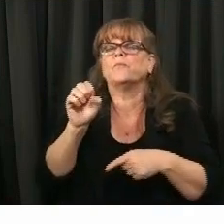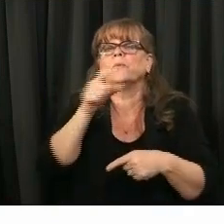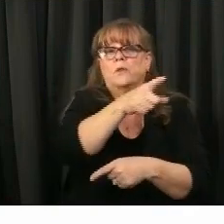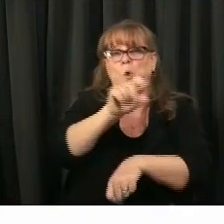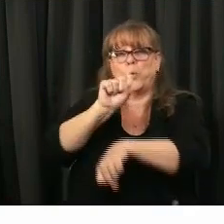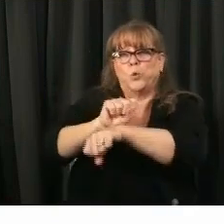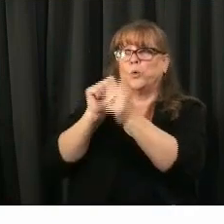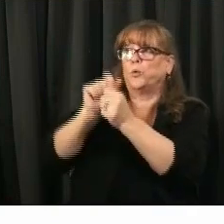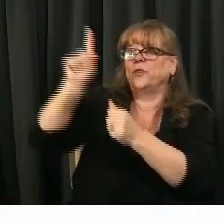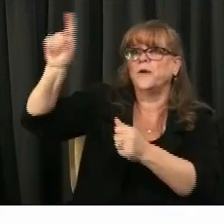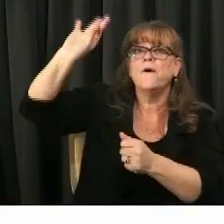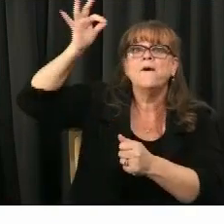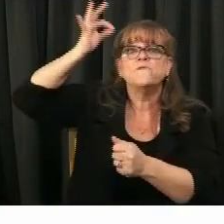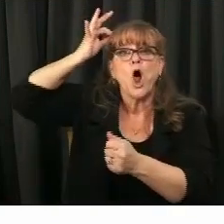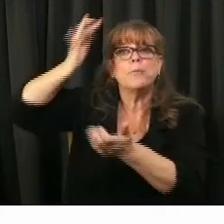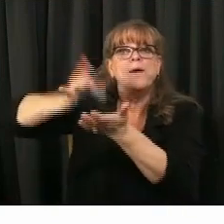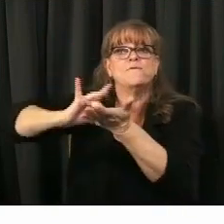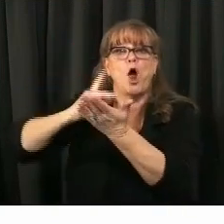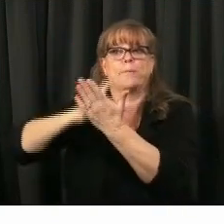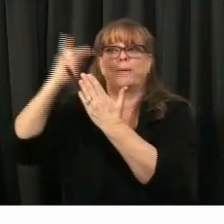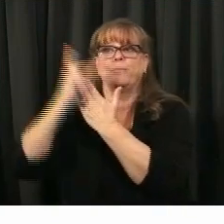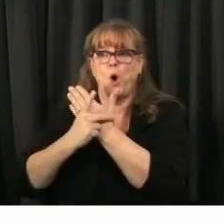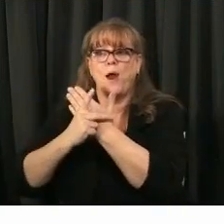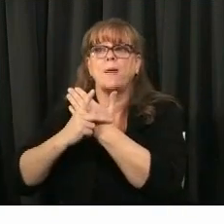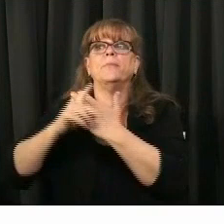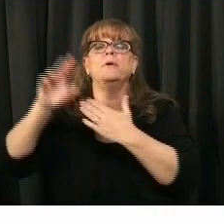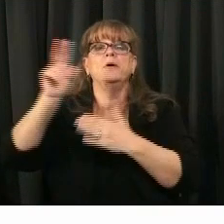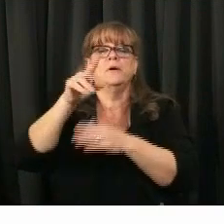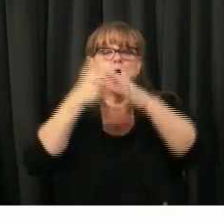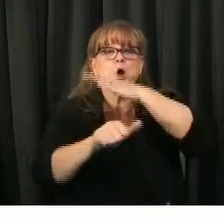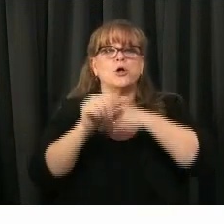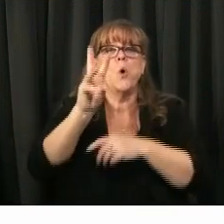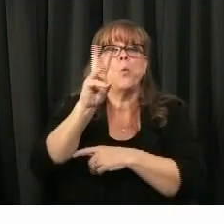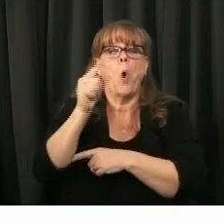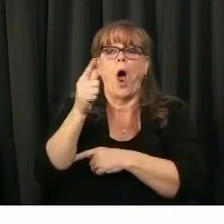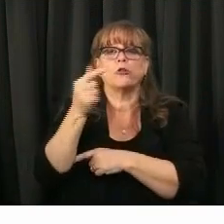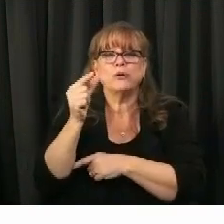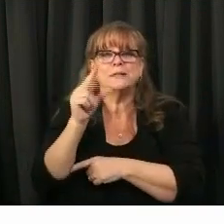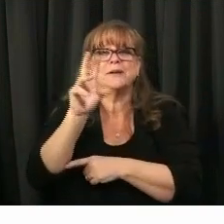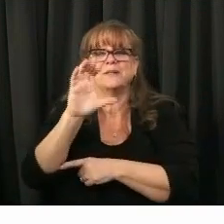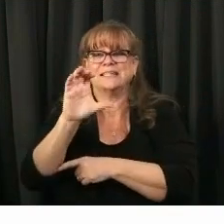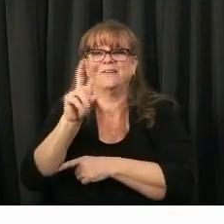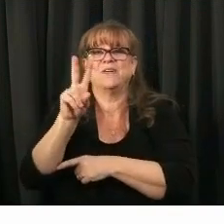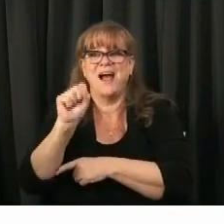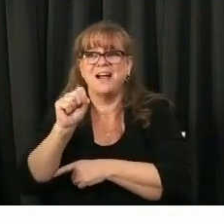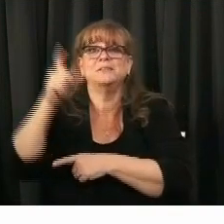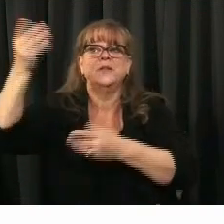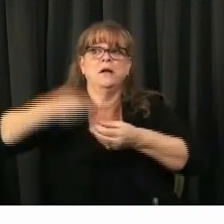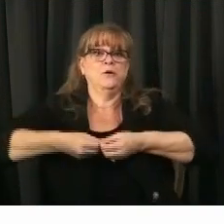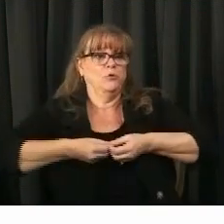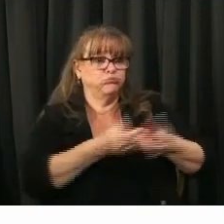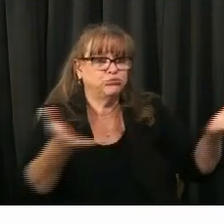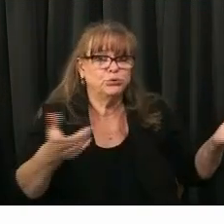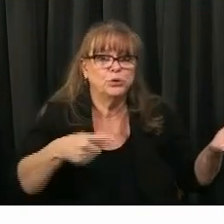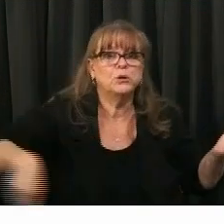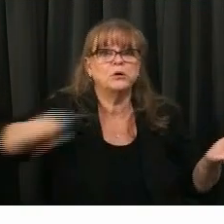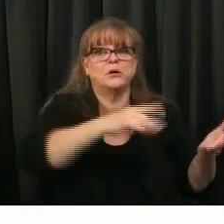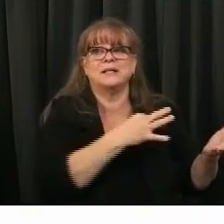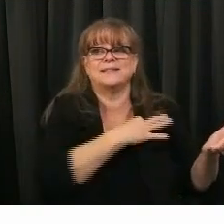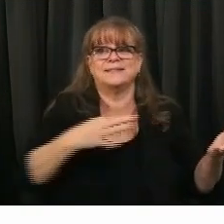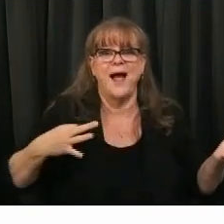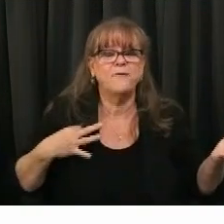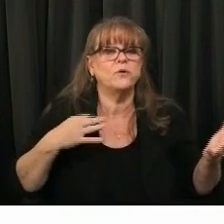with CVS and Walgreens, to vaccinate staff and residents at skilled nursing facilities and long-term healthcare facilities. That